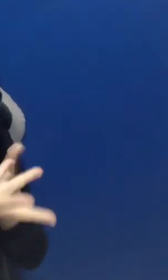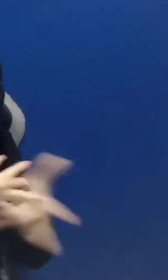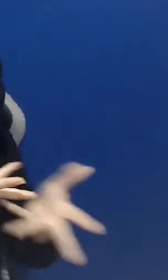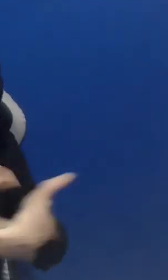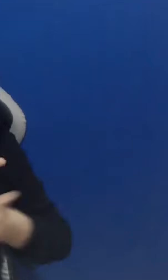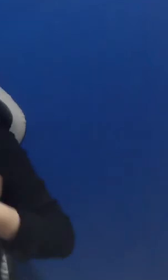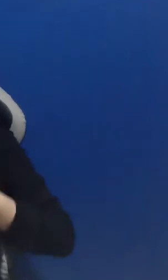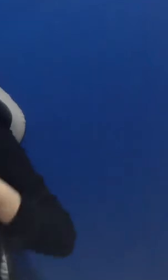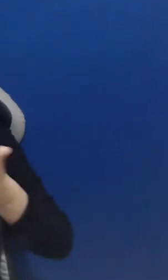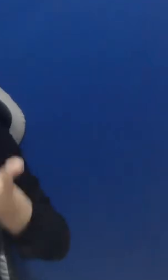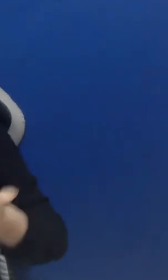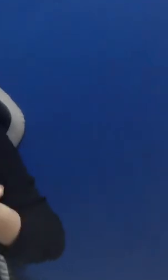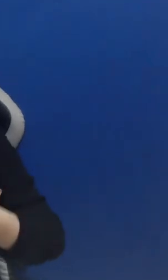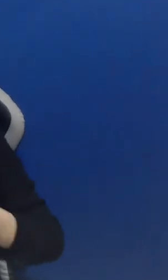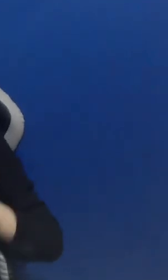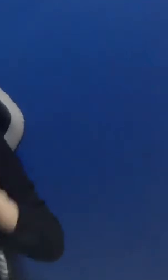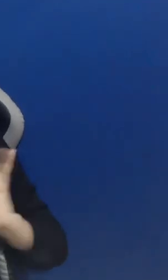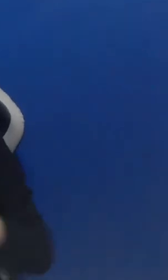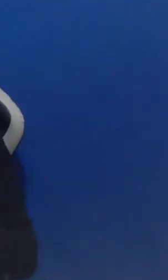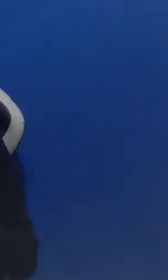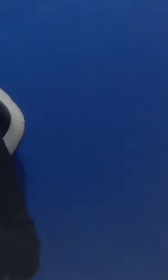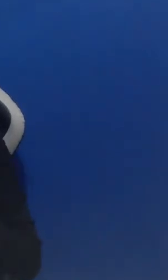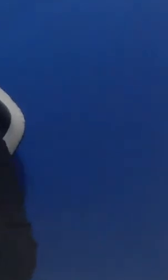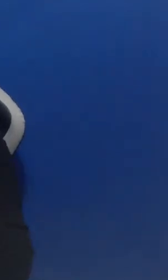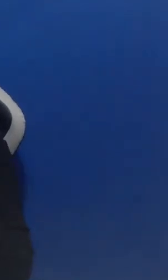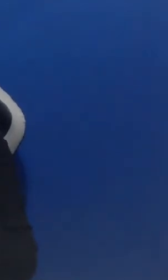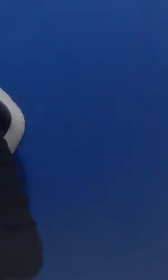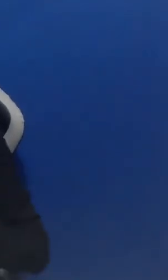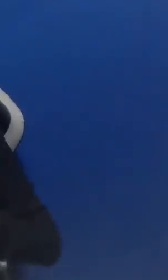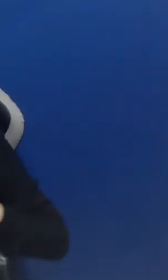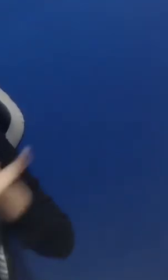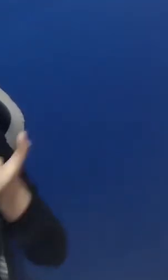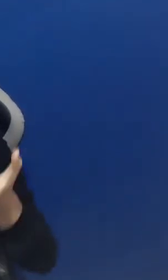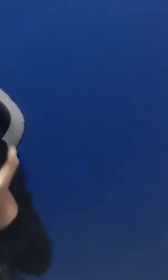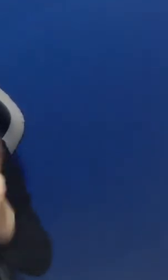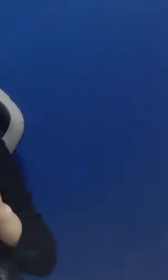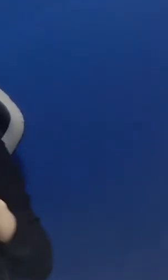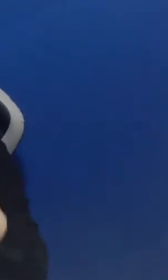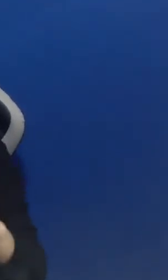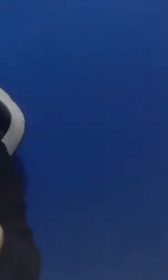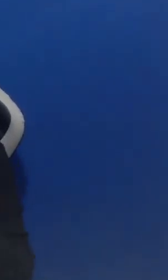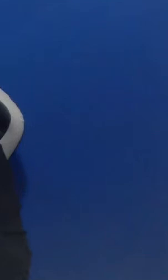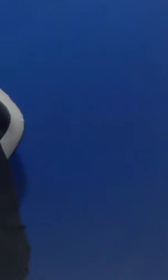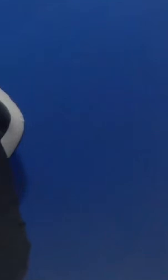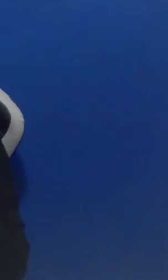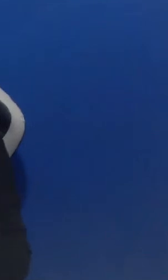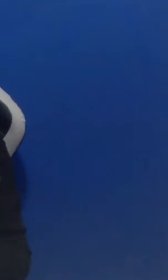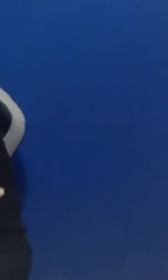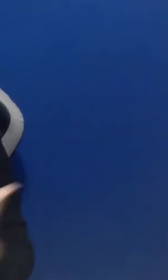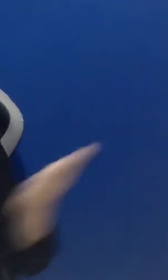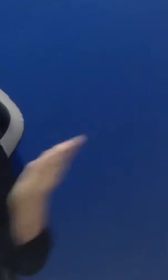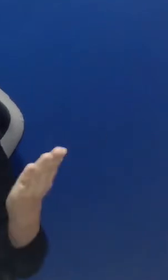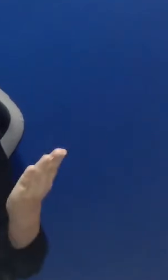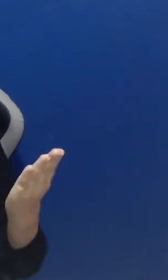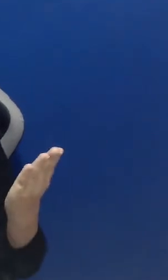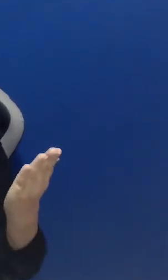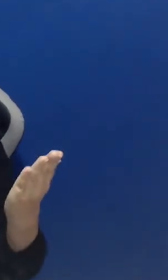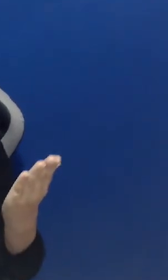belongs. So thank you so much again. Have a nice day, and please stay safe. Thank you.